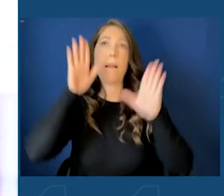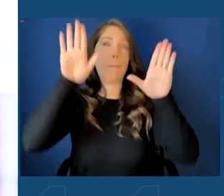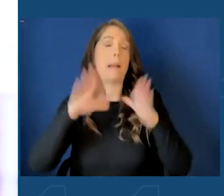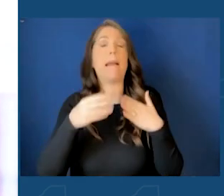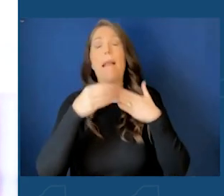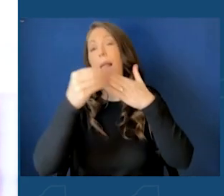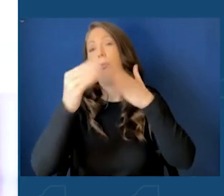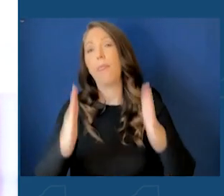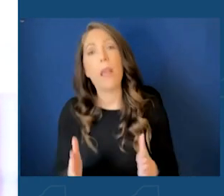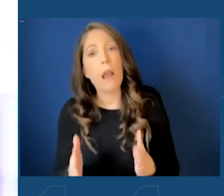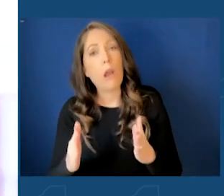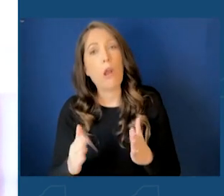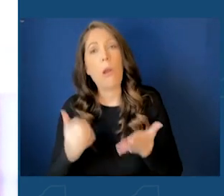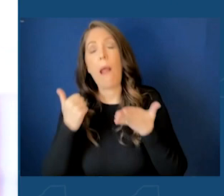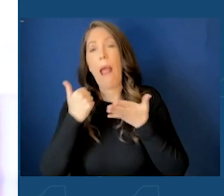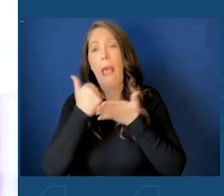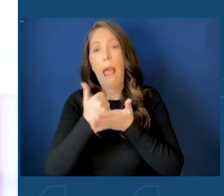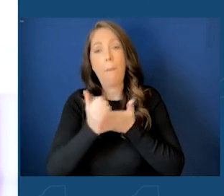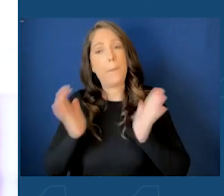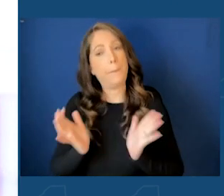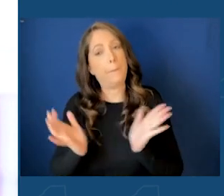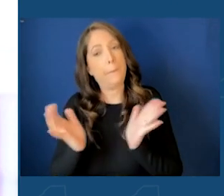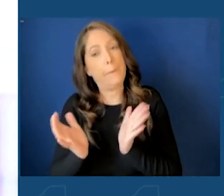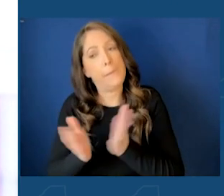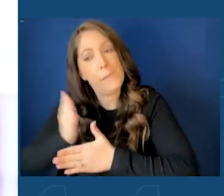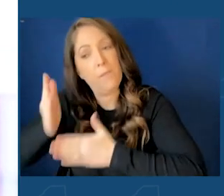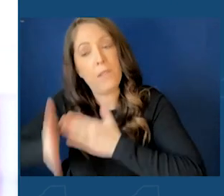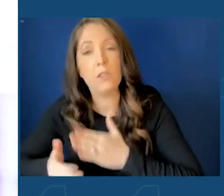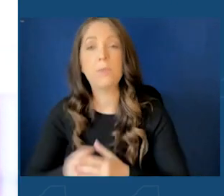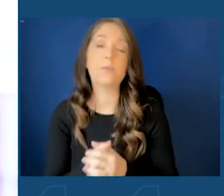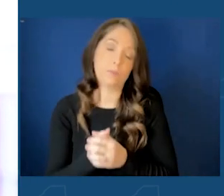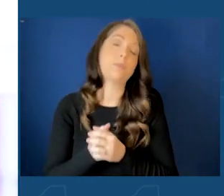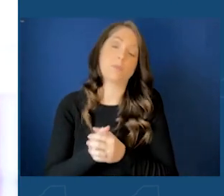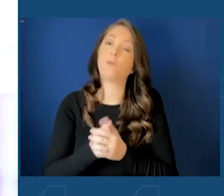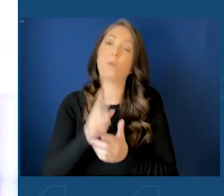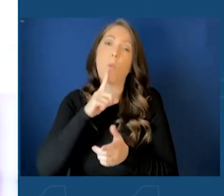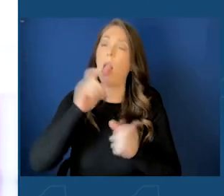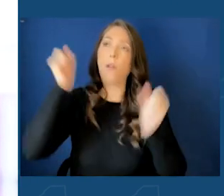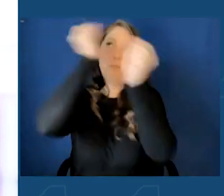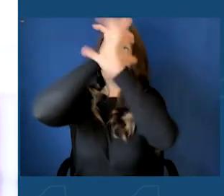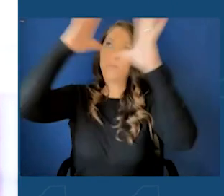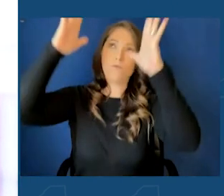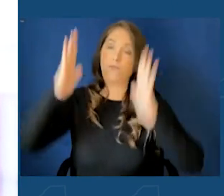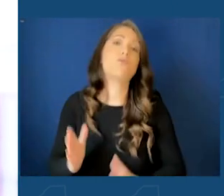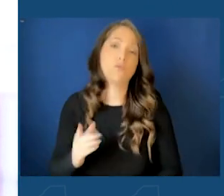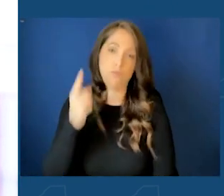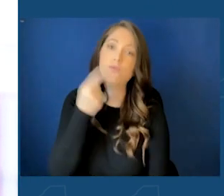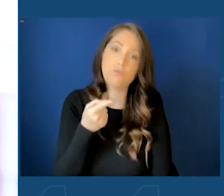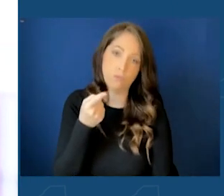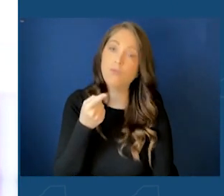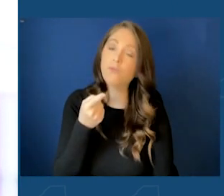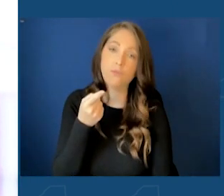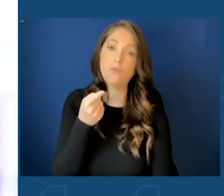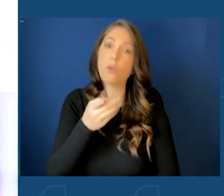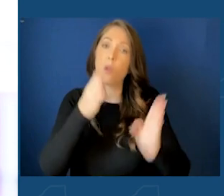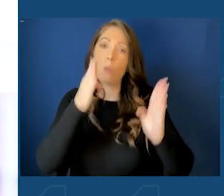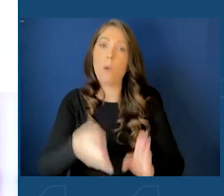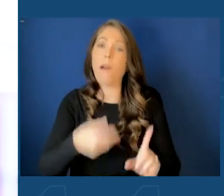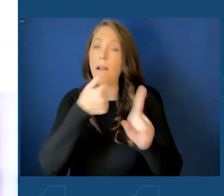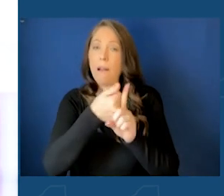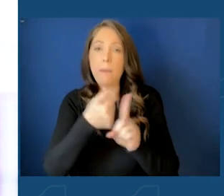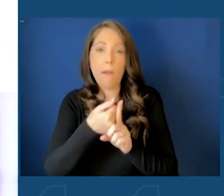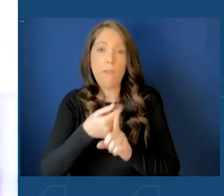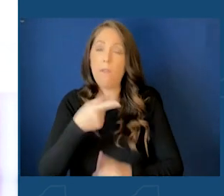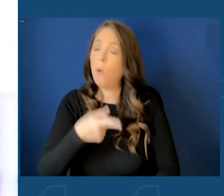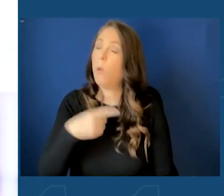get this over the finish line, and truly is a visionary, the person who's met the moment of this day